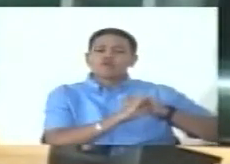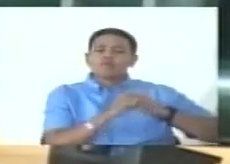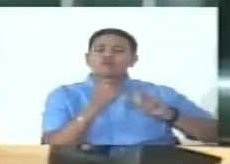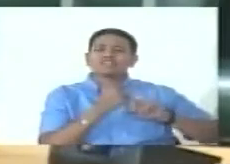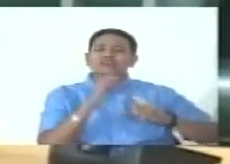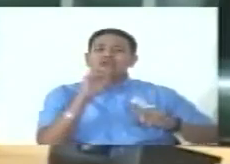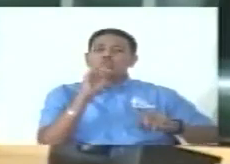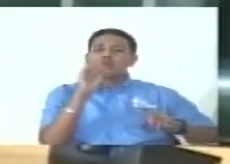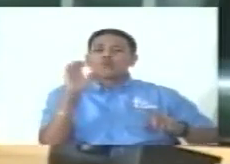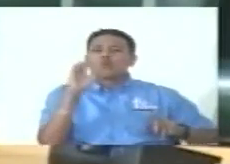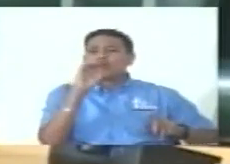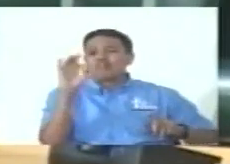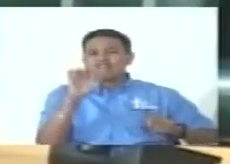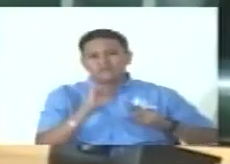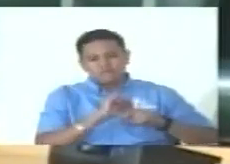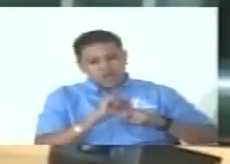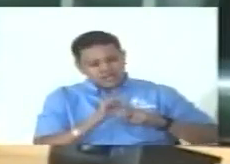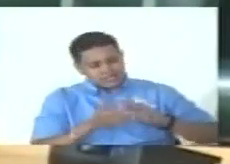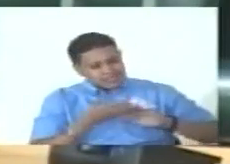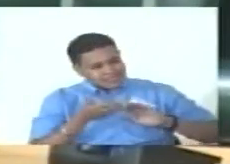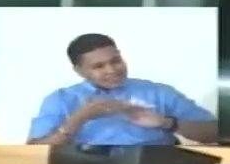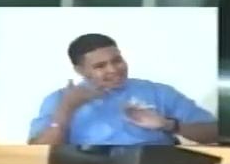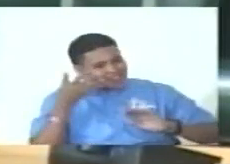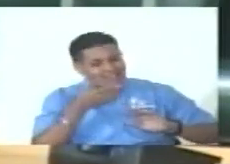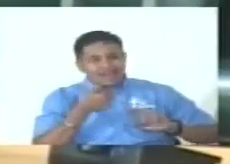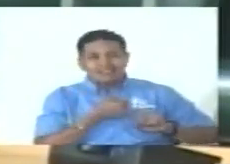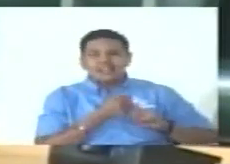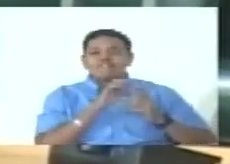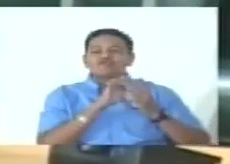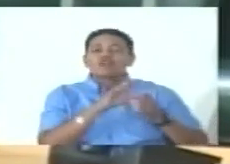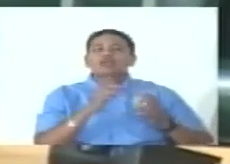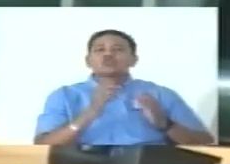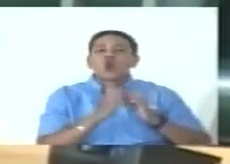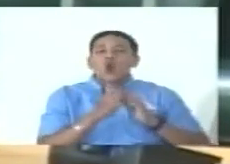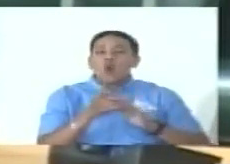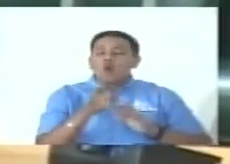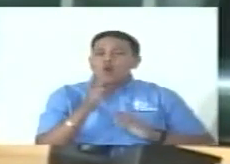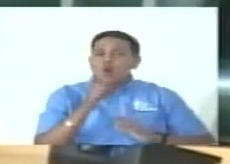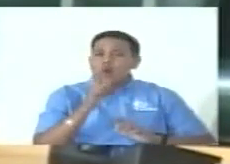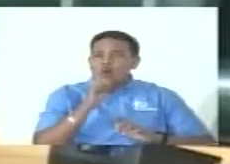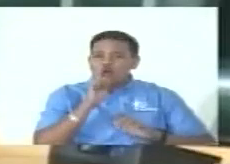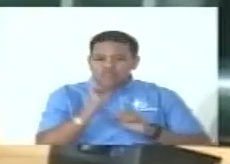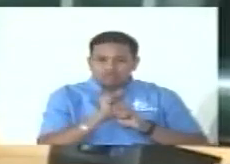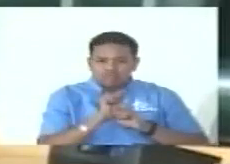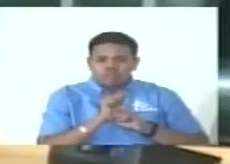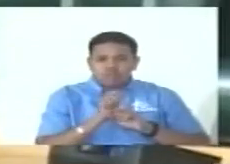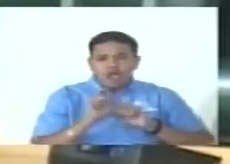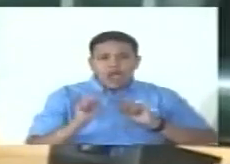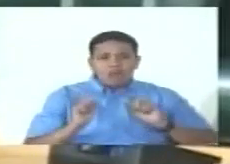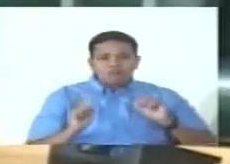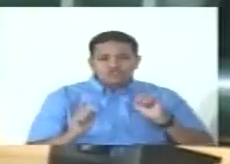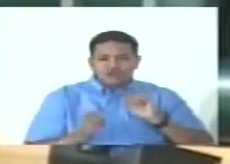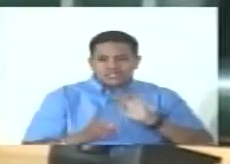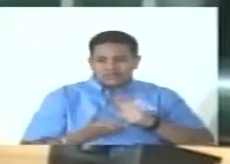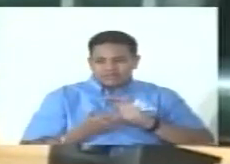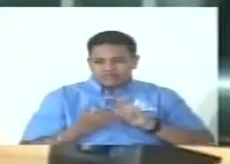of practice in terms of how that is administratively treated.